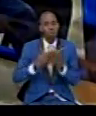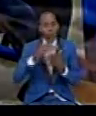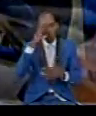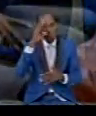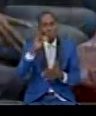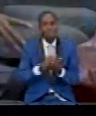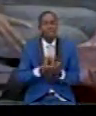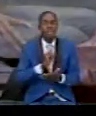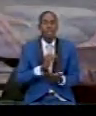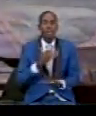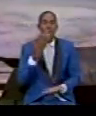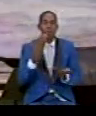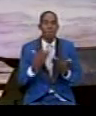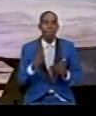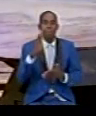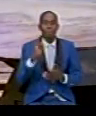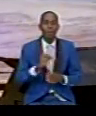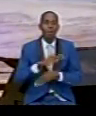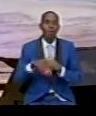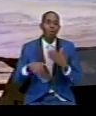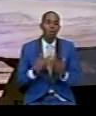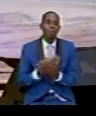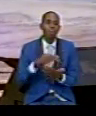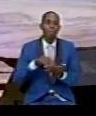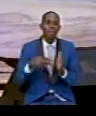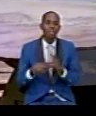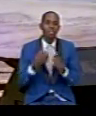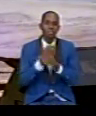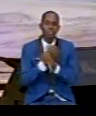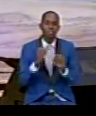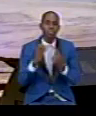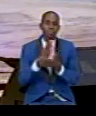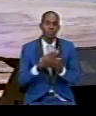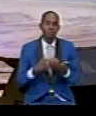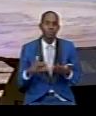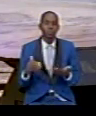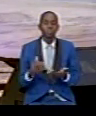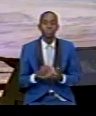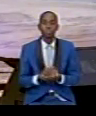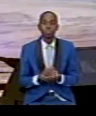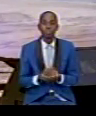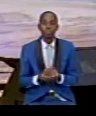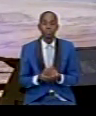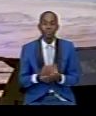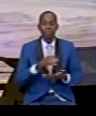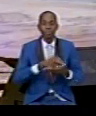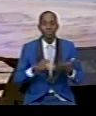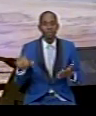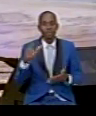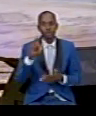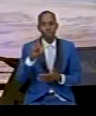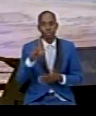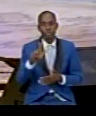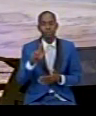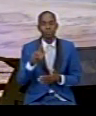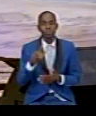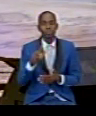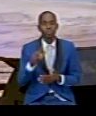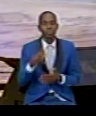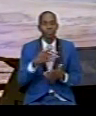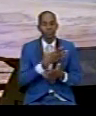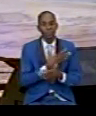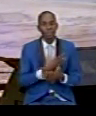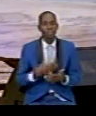that I might by all means save some verse 23 he tells